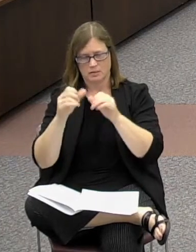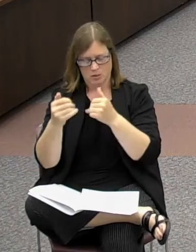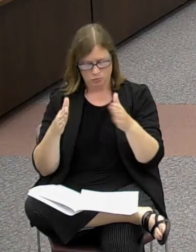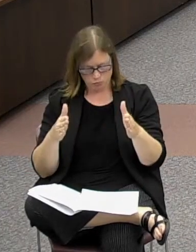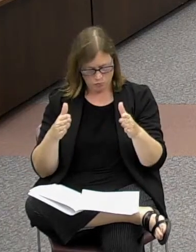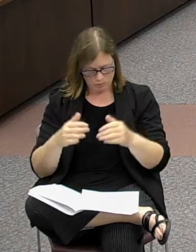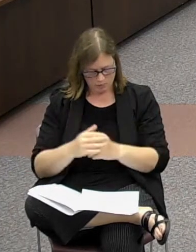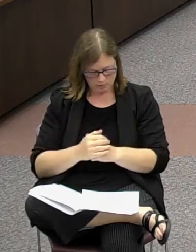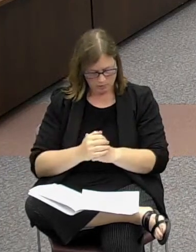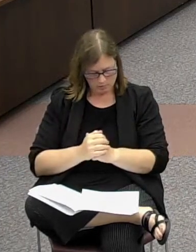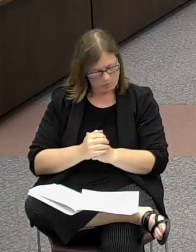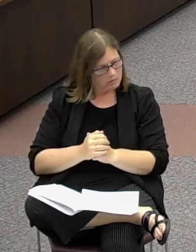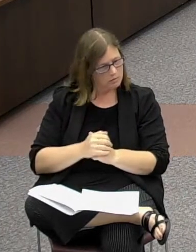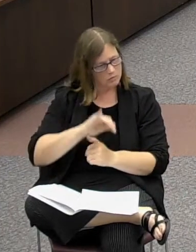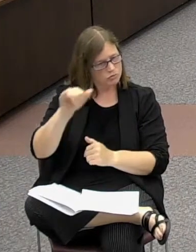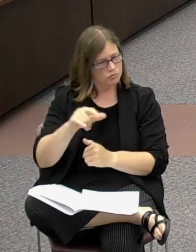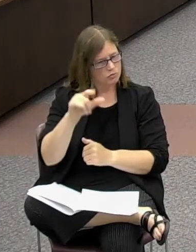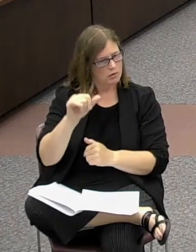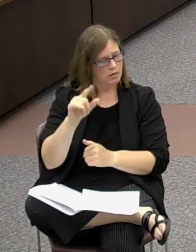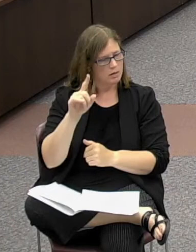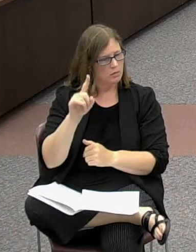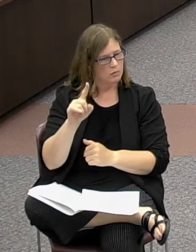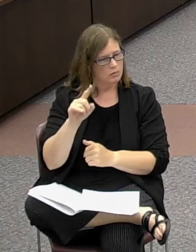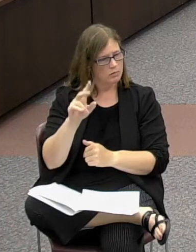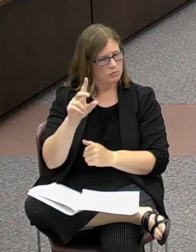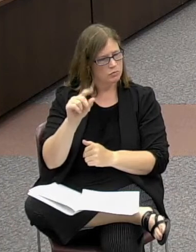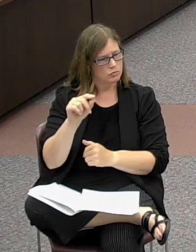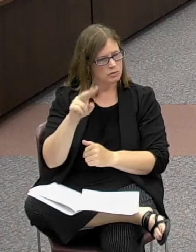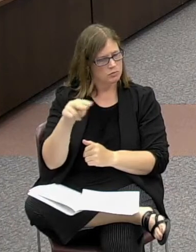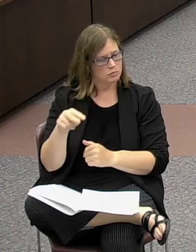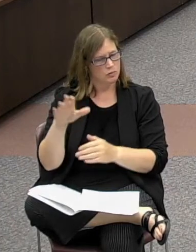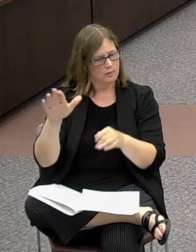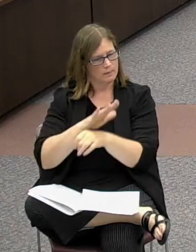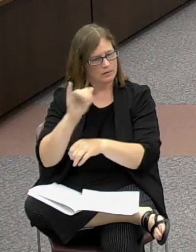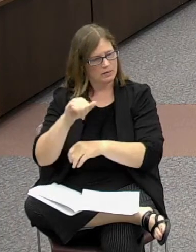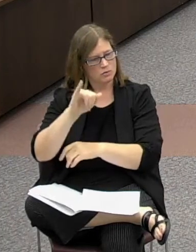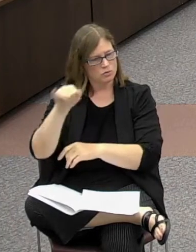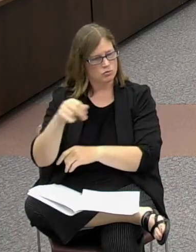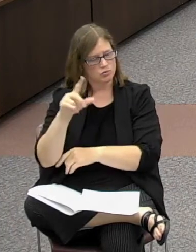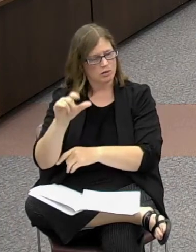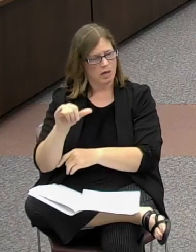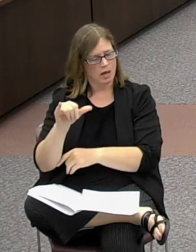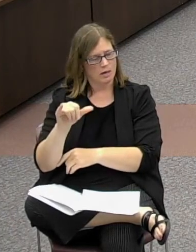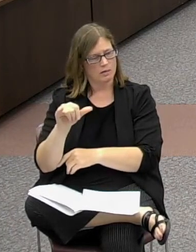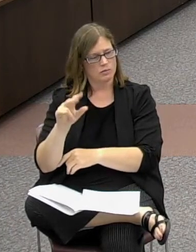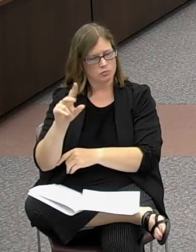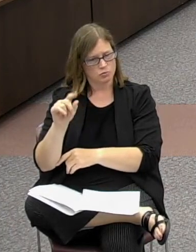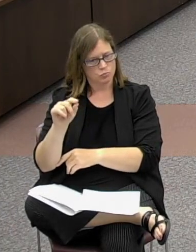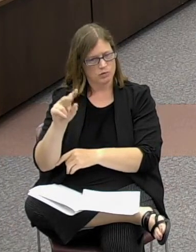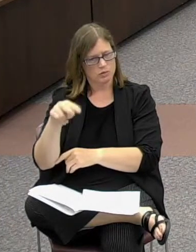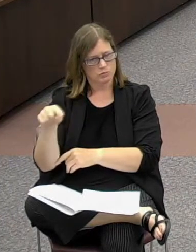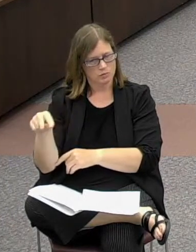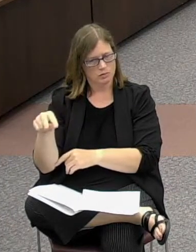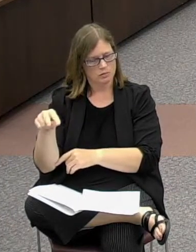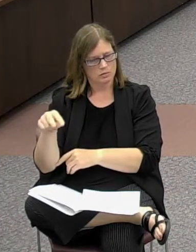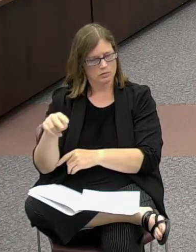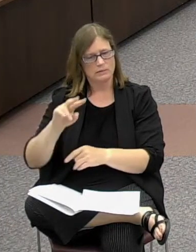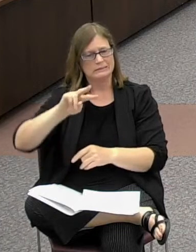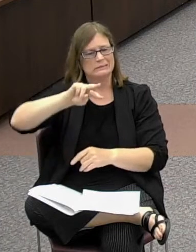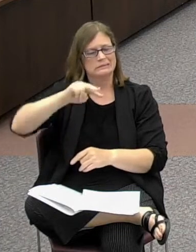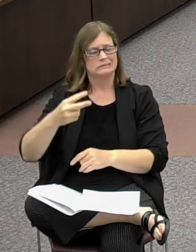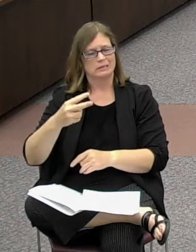2022, due July 1, 2022, completed June 29th, 2022. Our second Freedom of